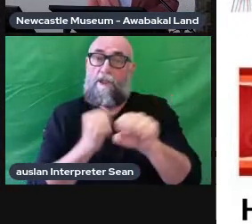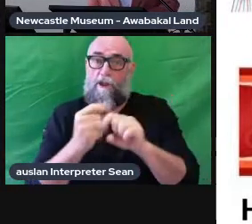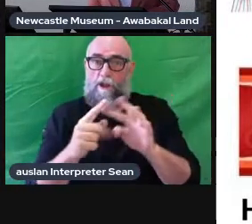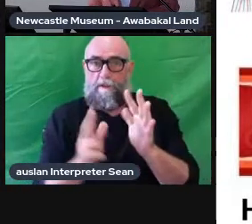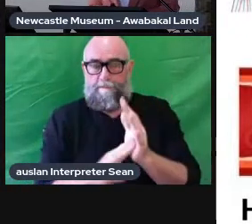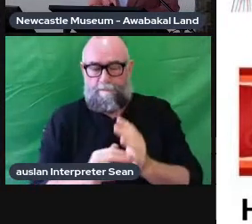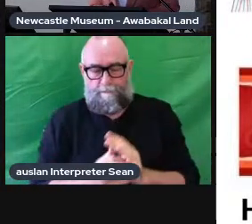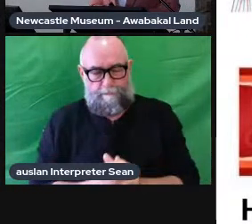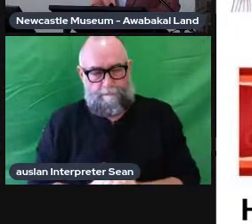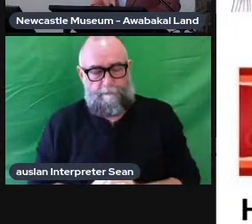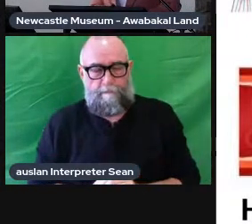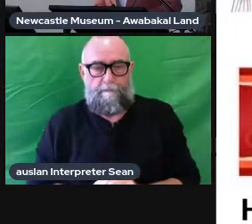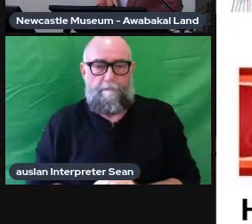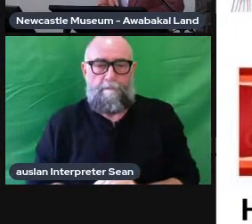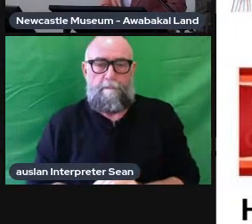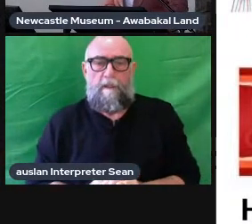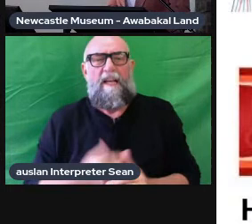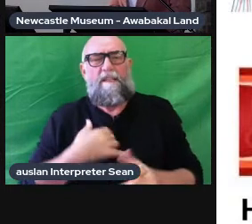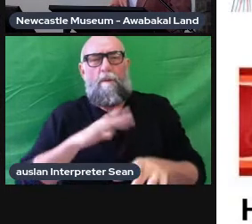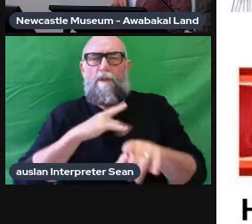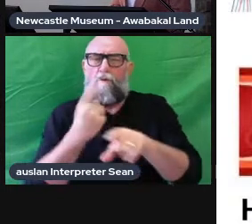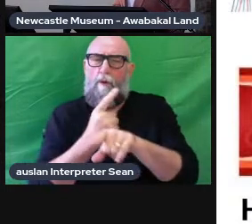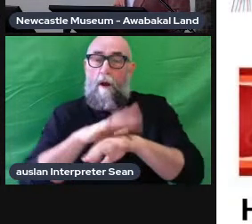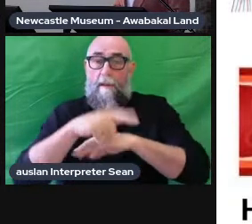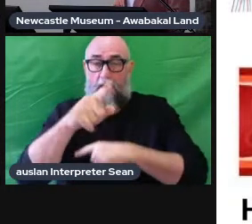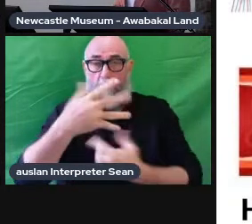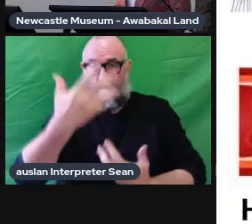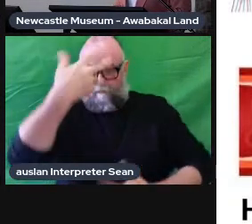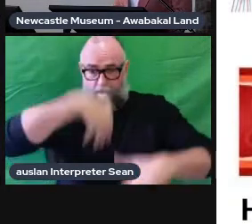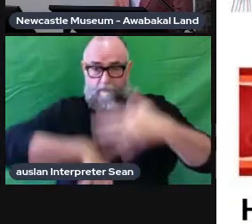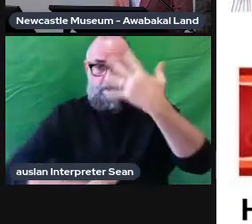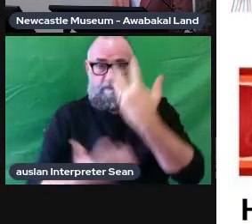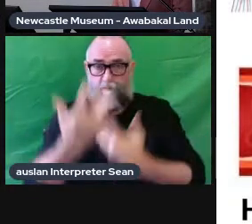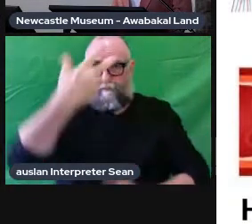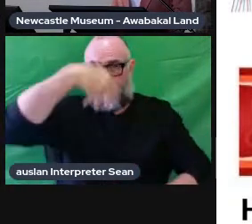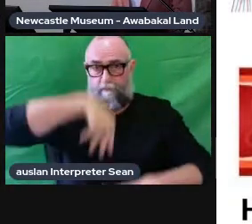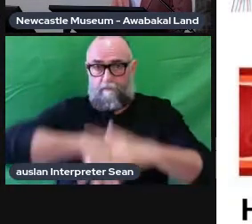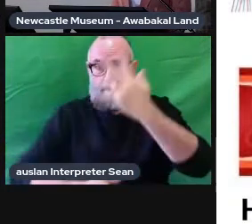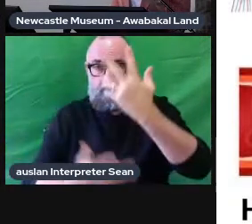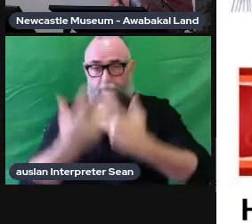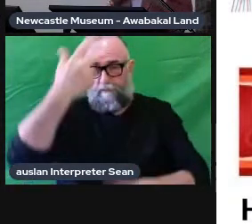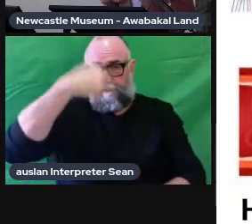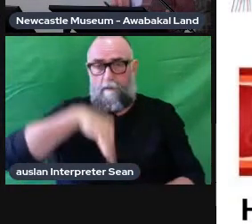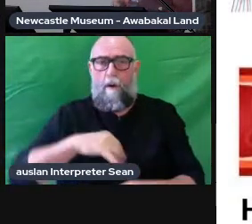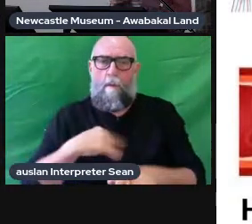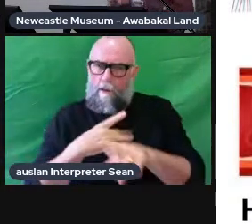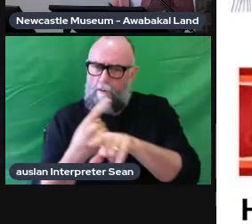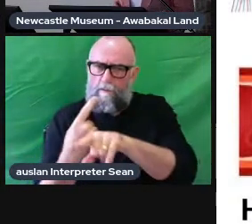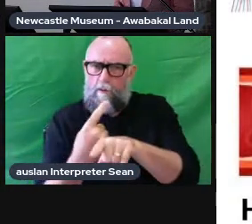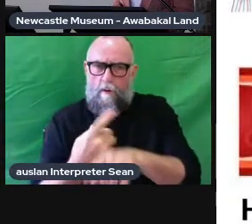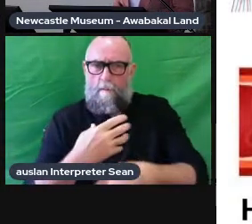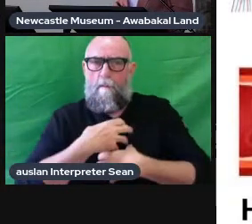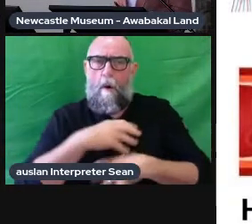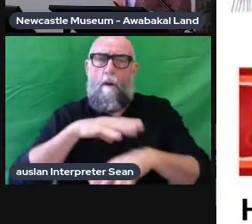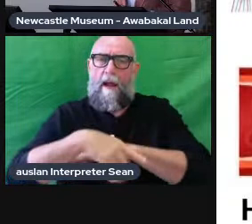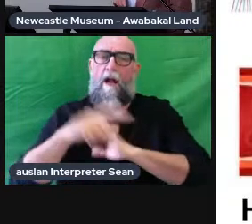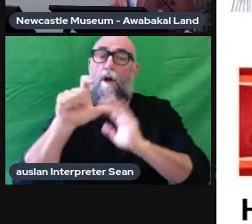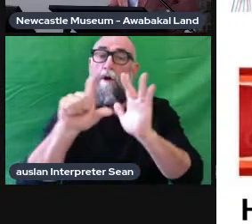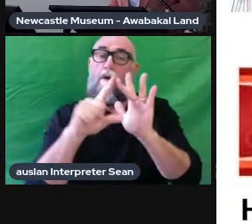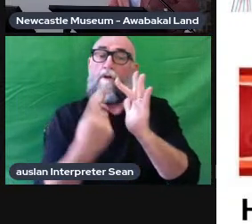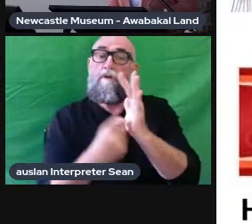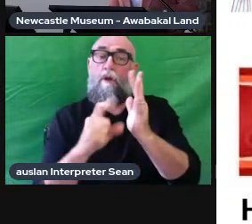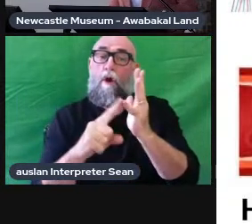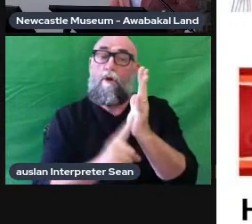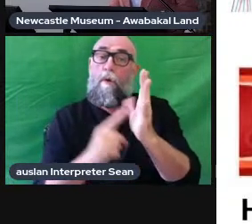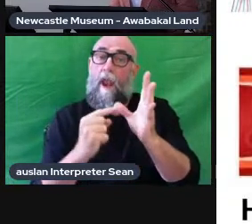the circulation and then how that relates to some of the common risk factors. And many of you will have heard a lot about this already.